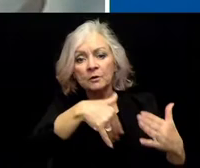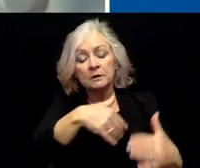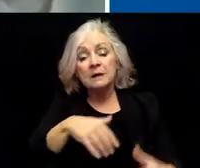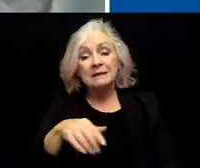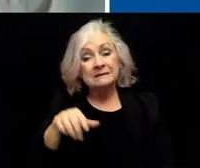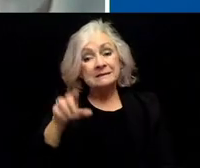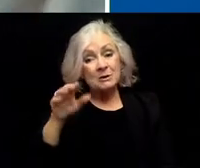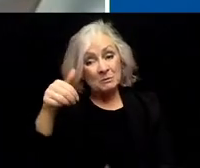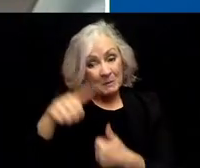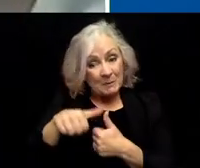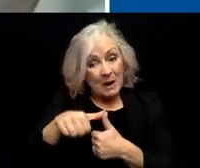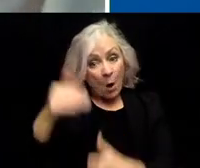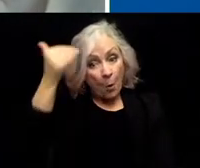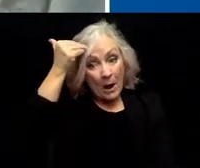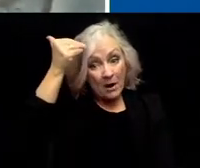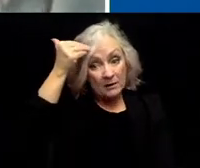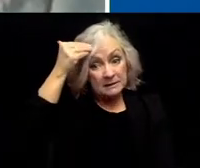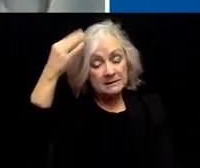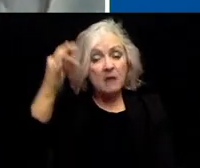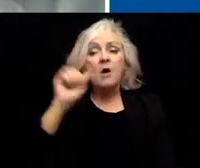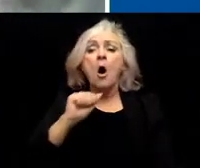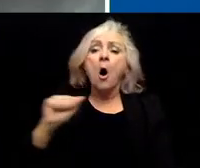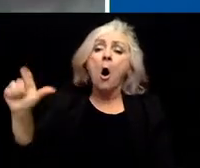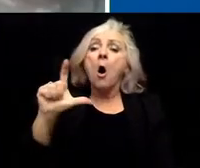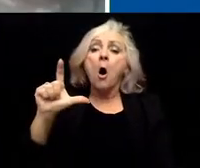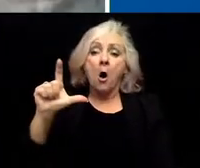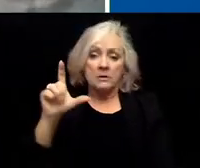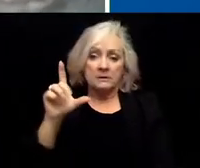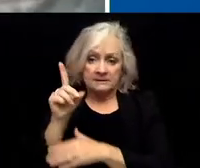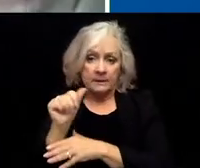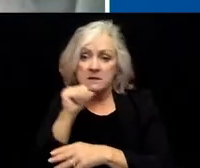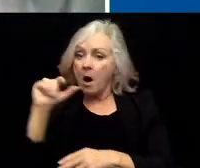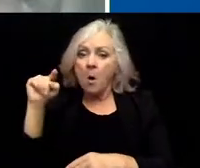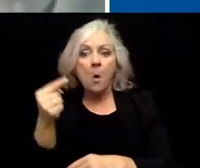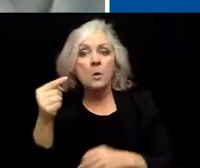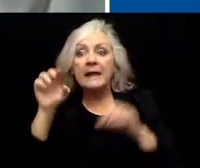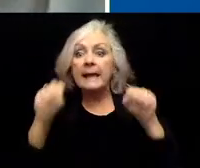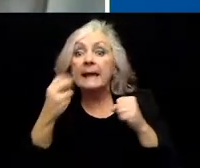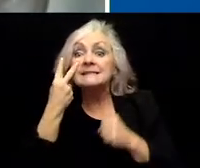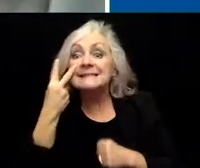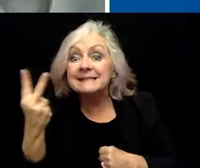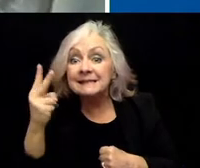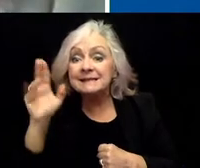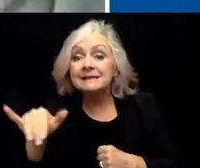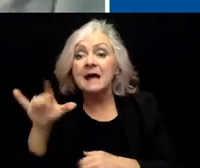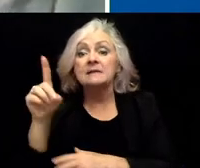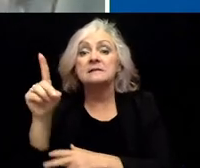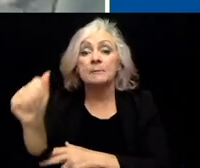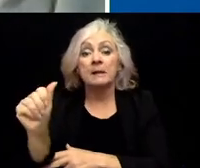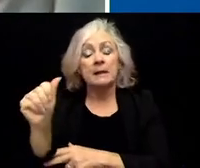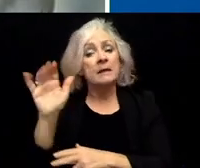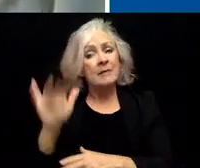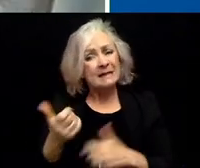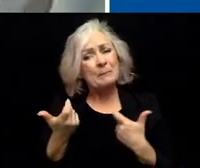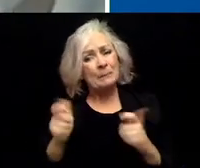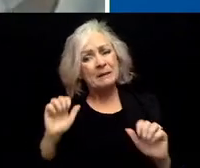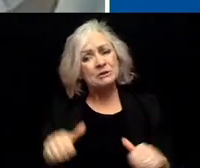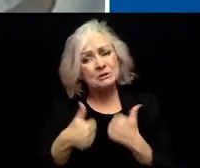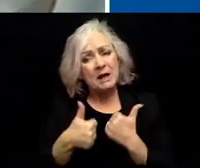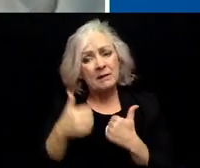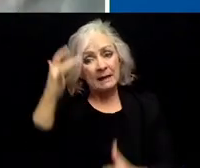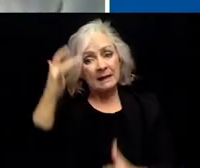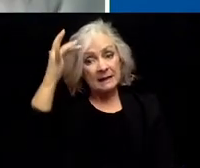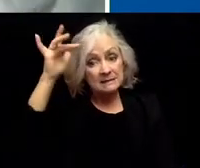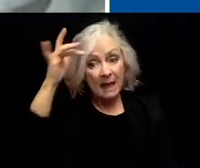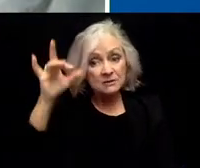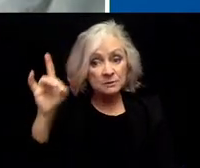not just the ones that people can see with the naked eye. And this is in itself a major, major challenge, because intellectual